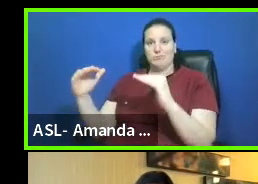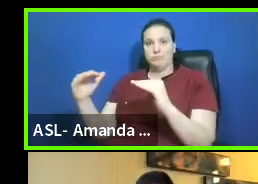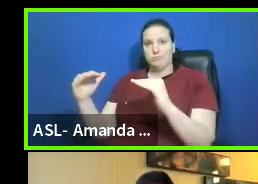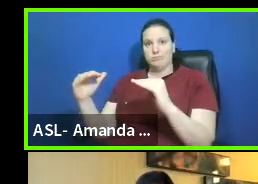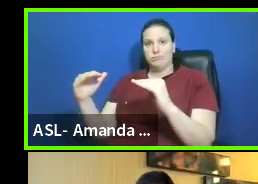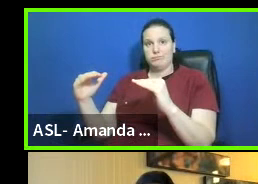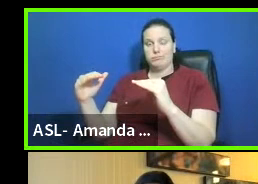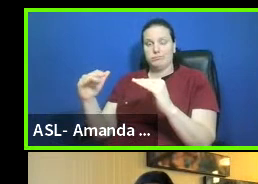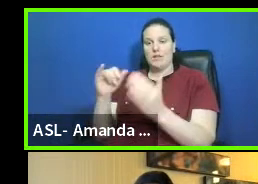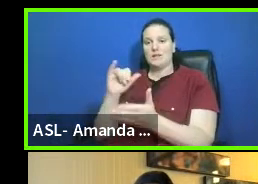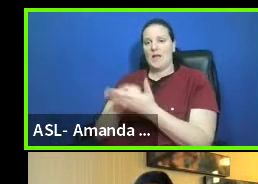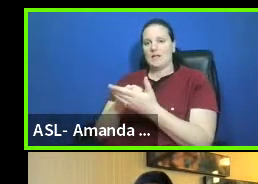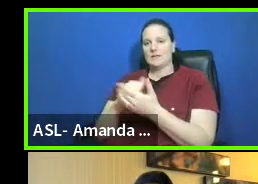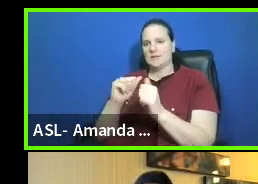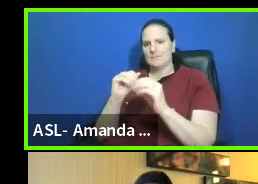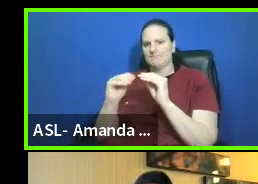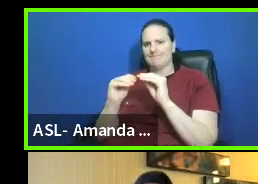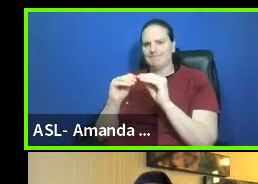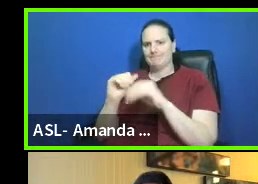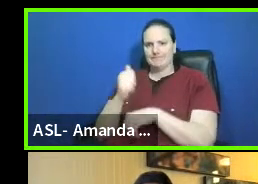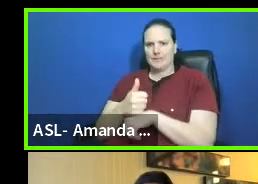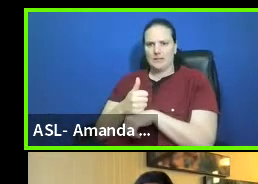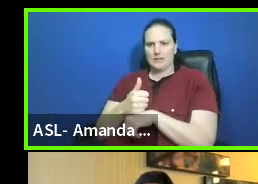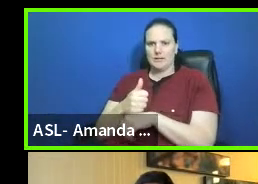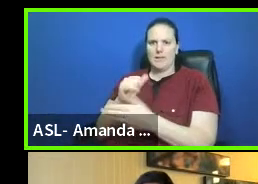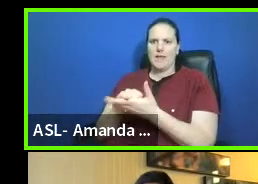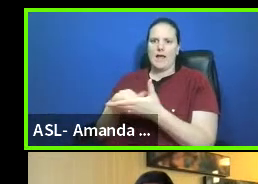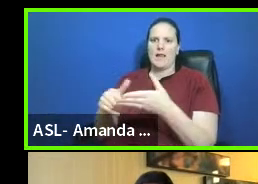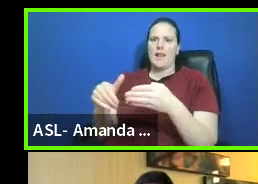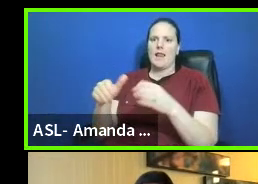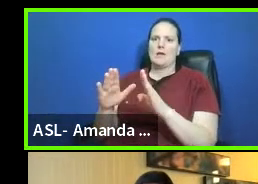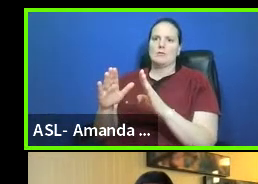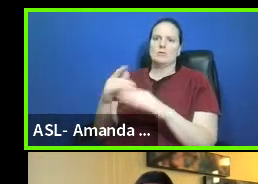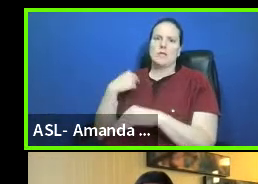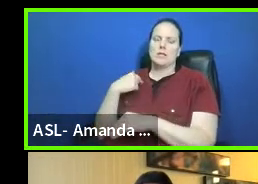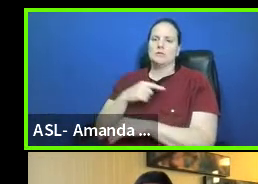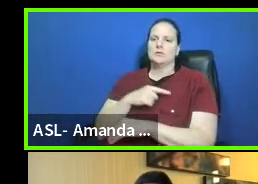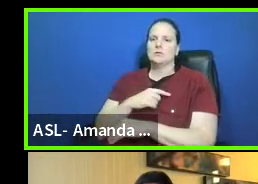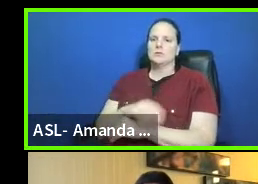That's still being refined. That allows us to